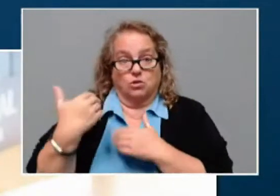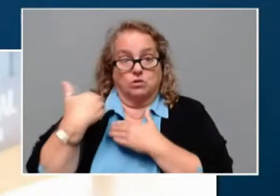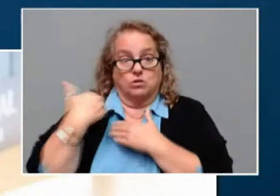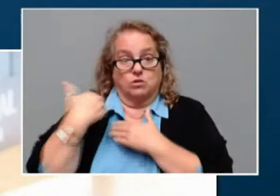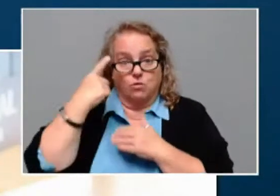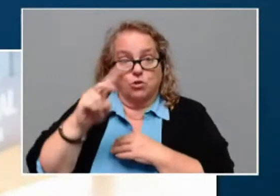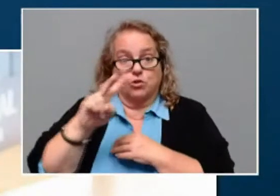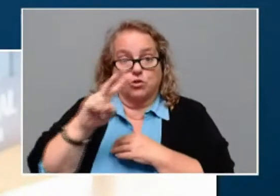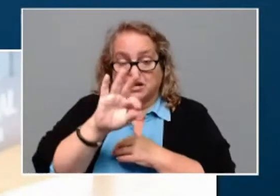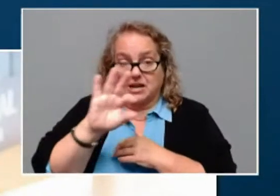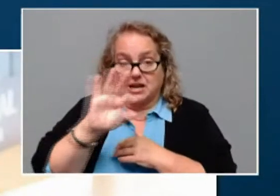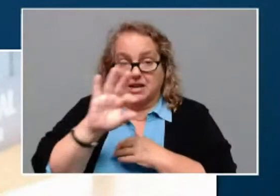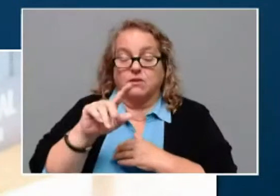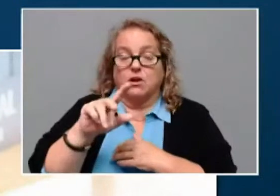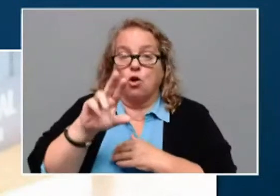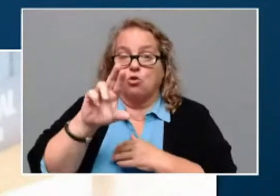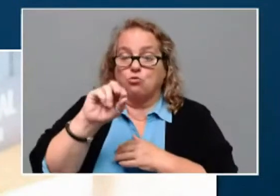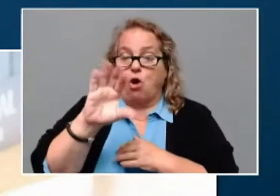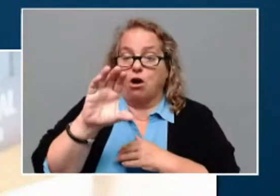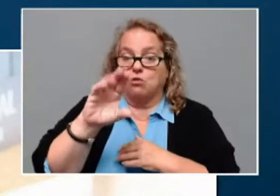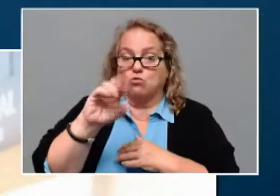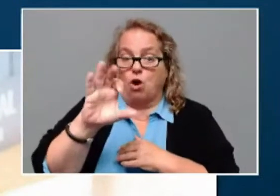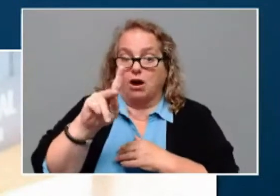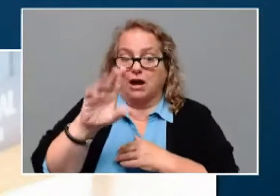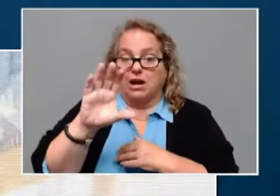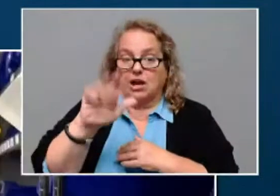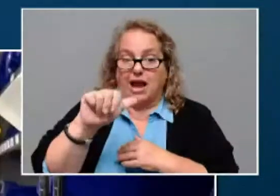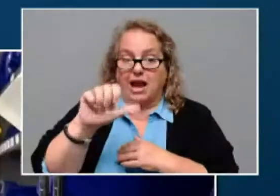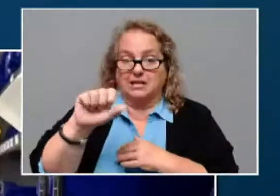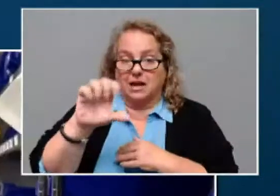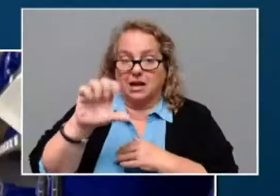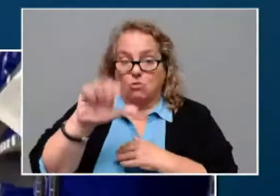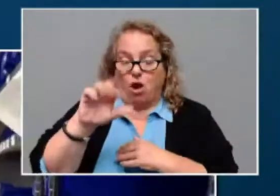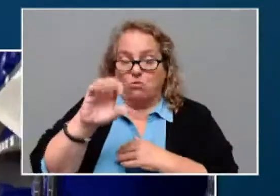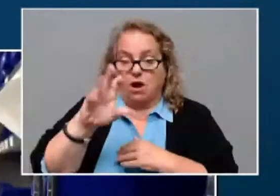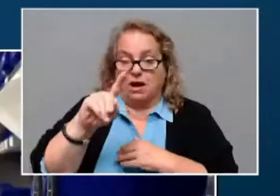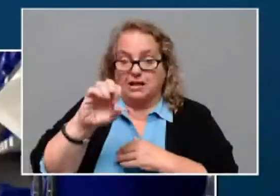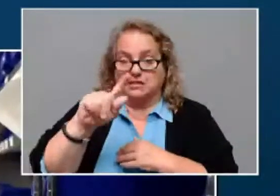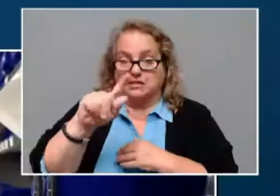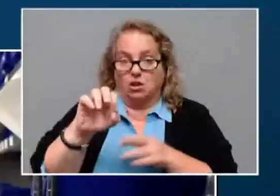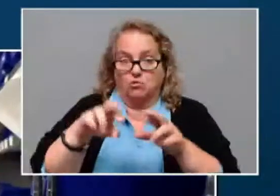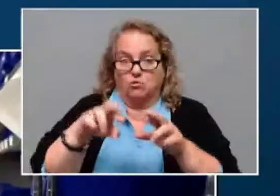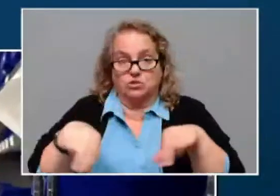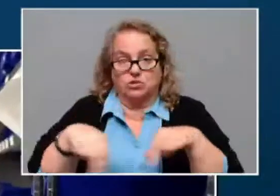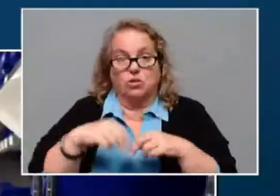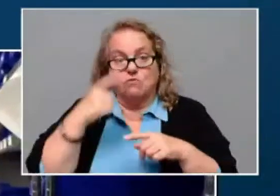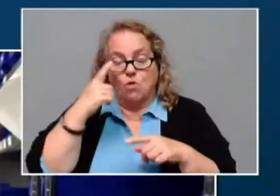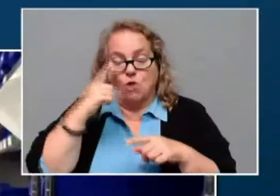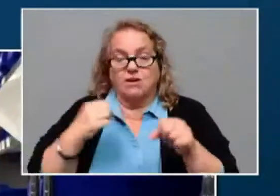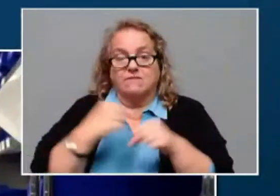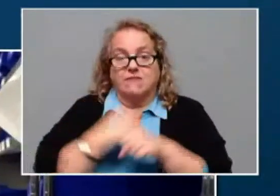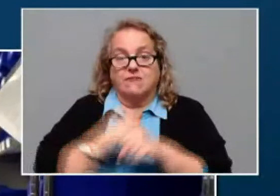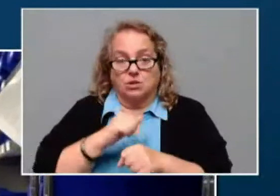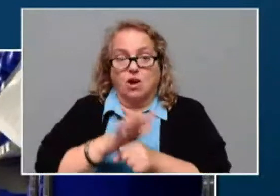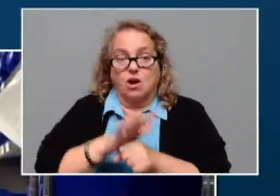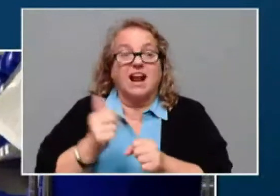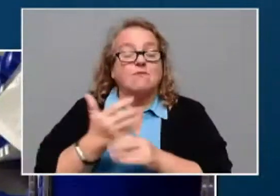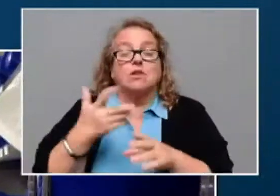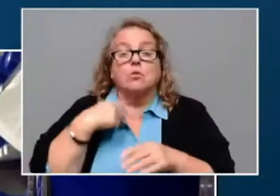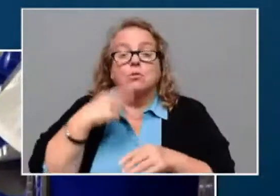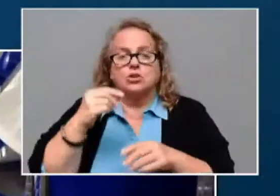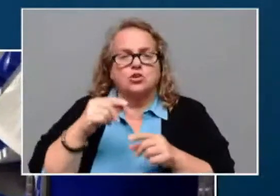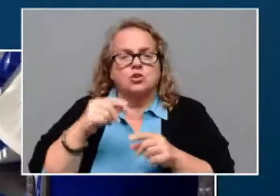in order to support our fight against COVID-19. Everything that we do has to do with logistics, such as mostly in